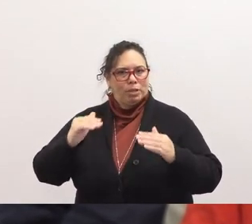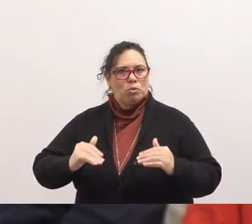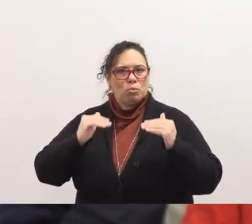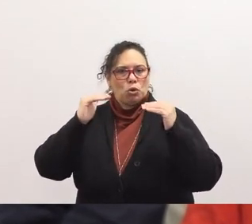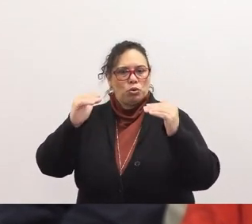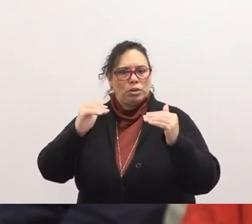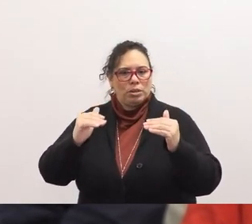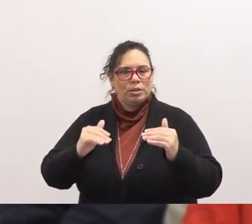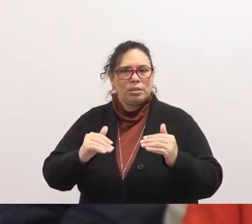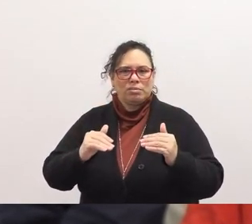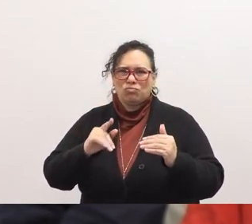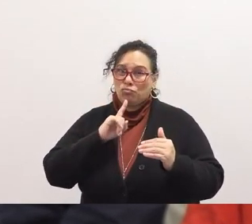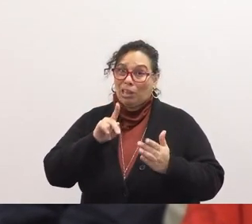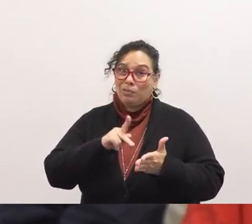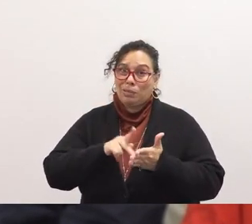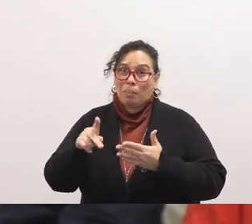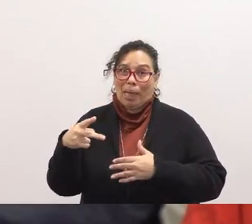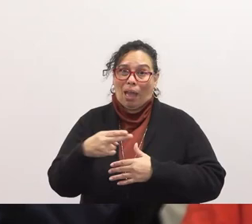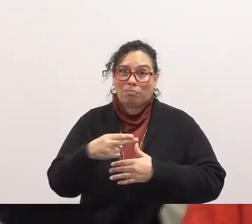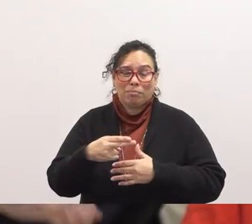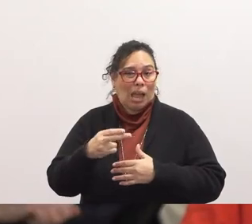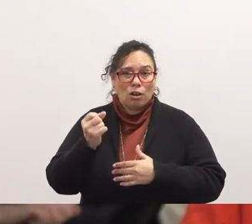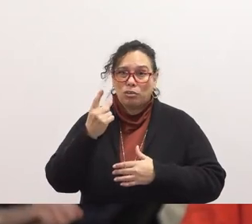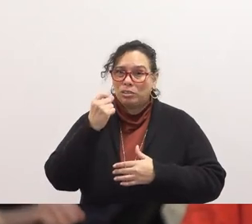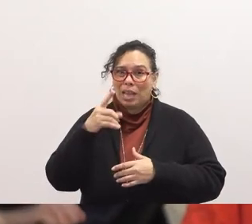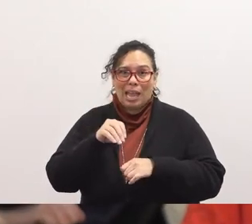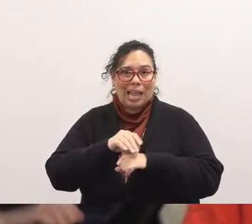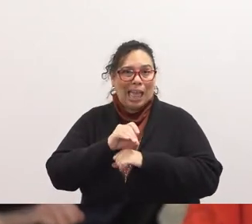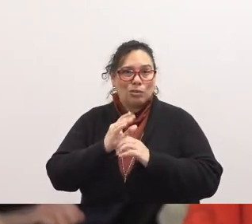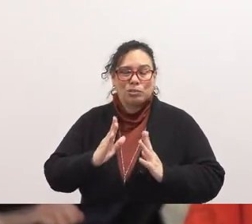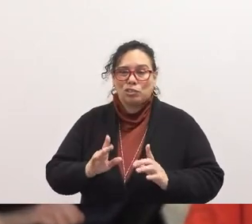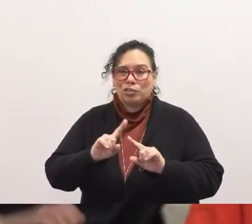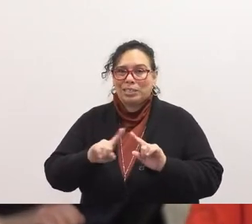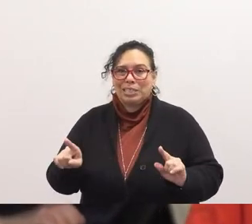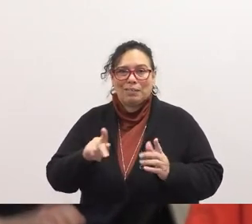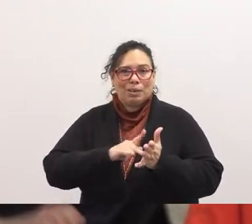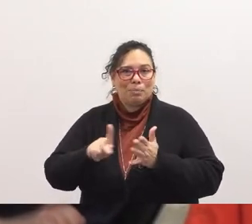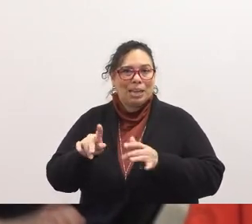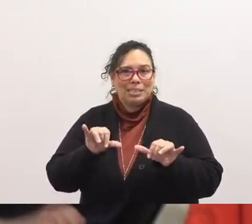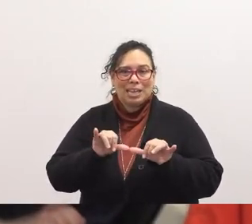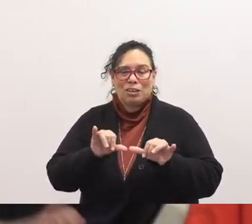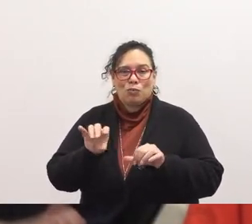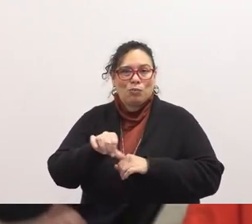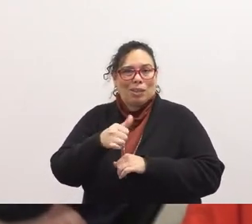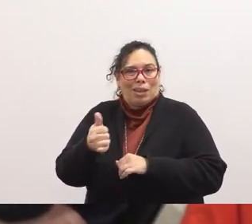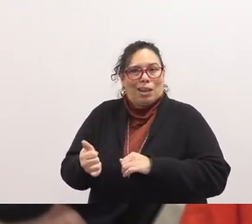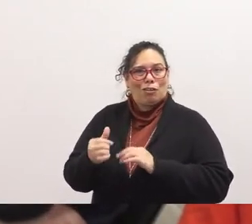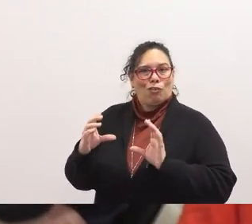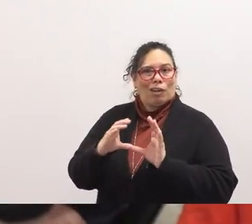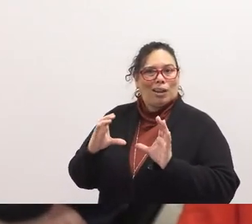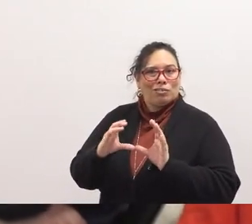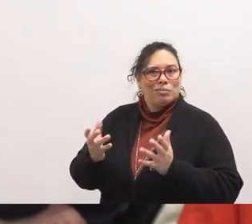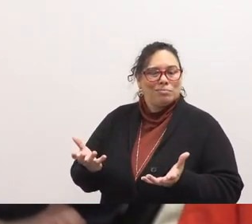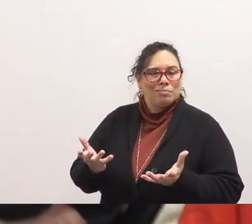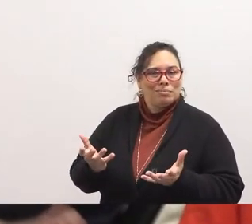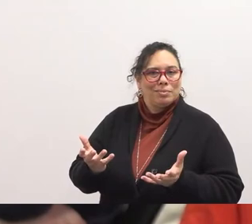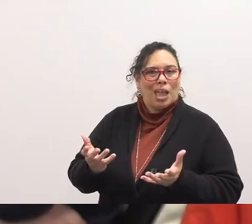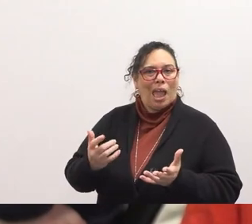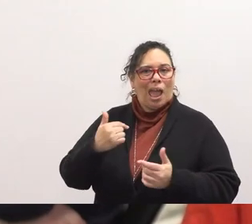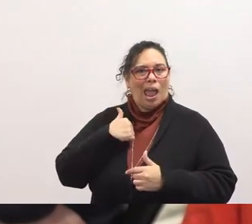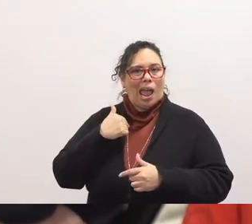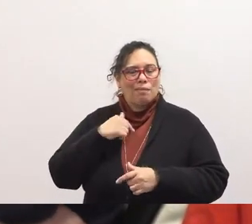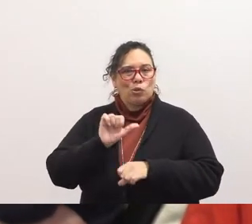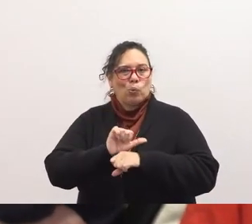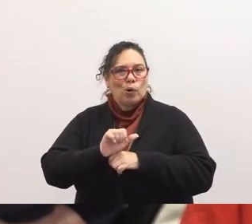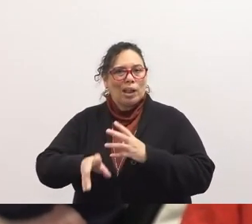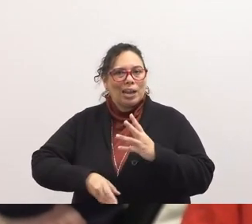actually receiving a pay cut. I don't understand why counselors are on a different pay scale from other PPS credential holding colleagues. I'm obligated to work an